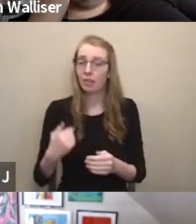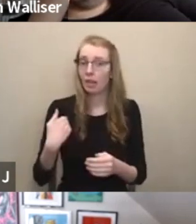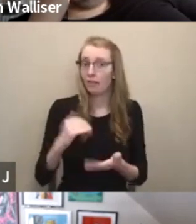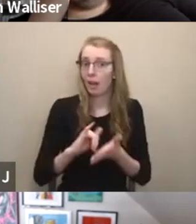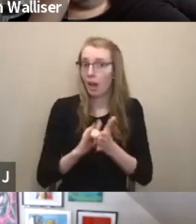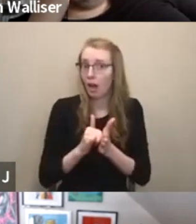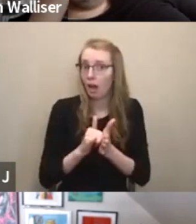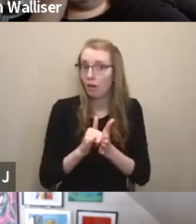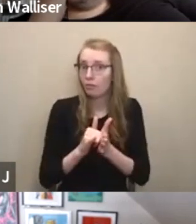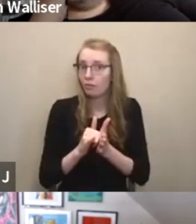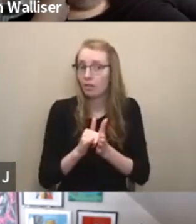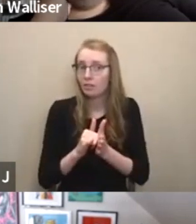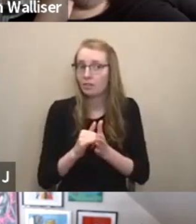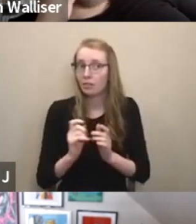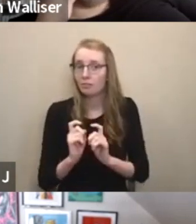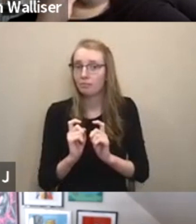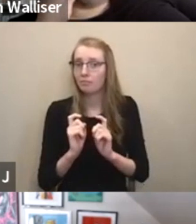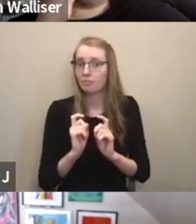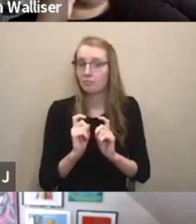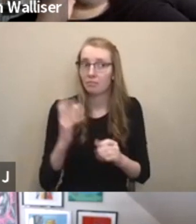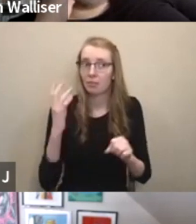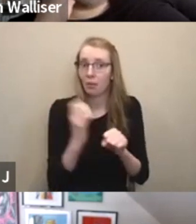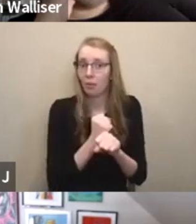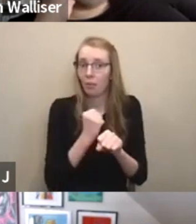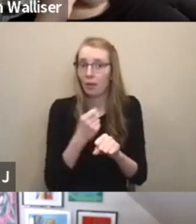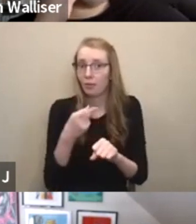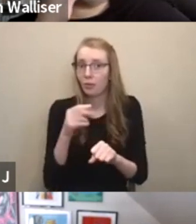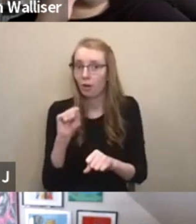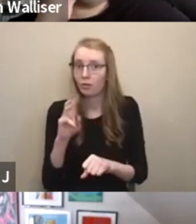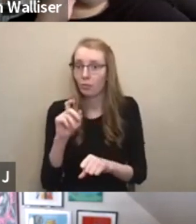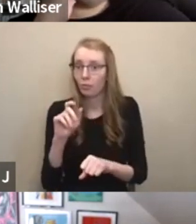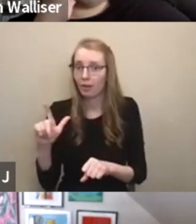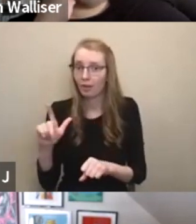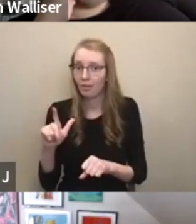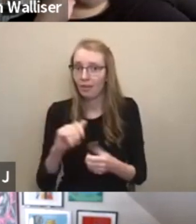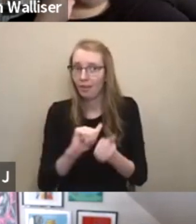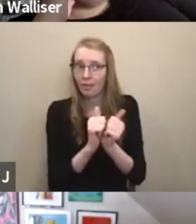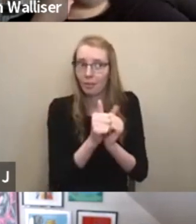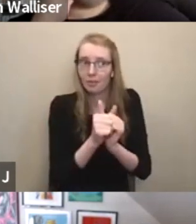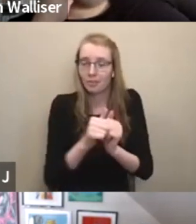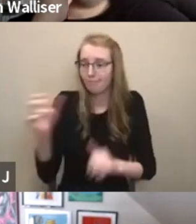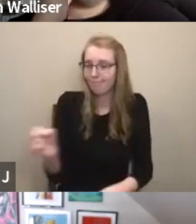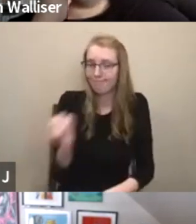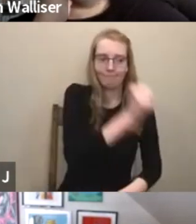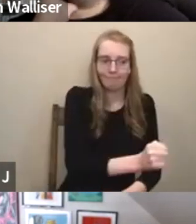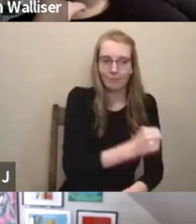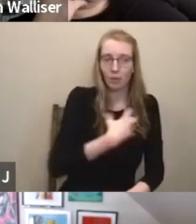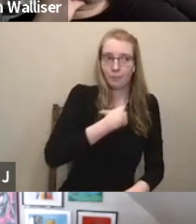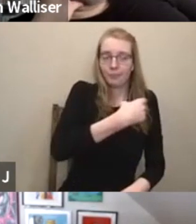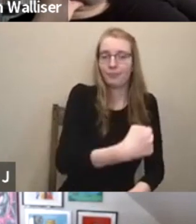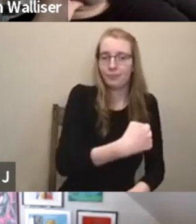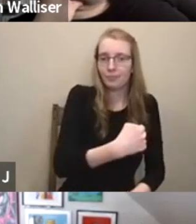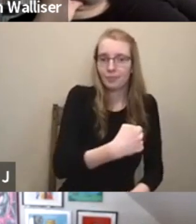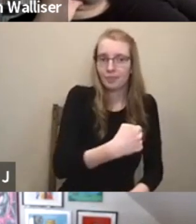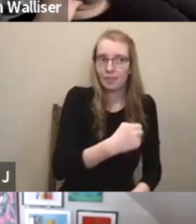in Toronto because I won the groundswell competition and was brought in and developed that way. 2